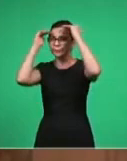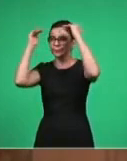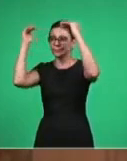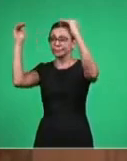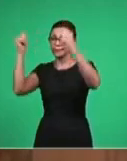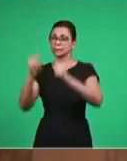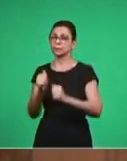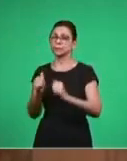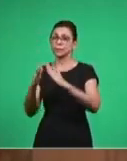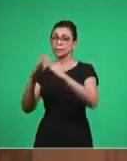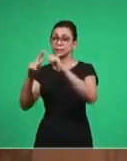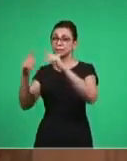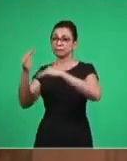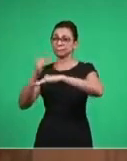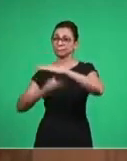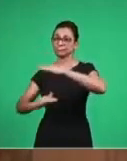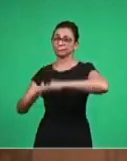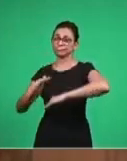With two wings, he flew.